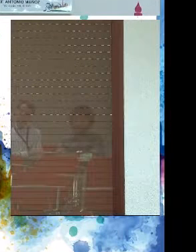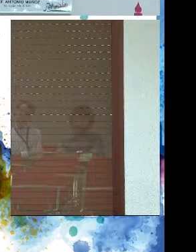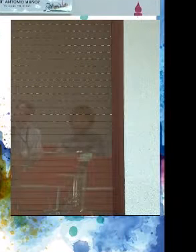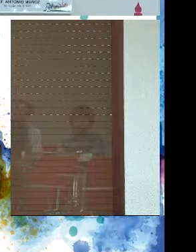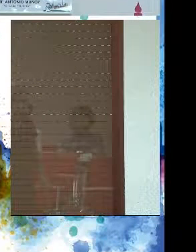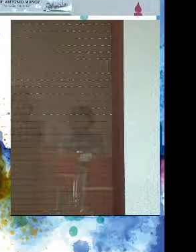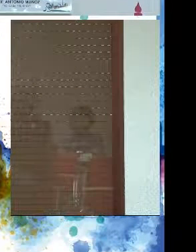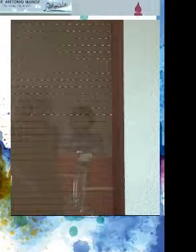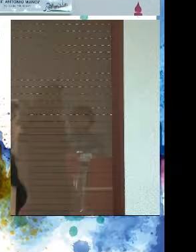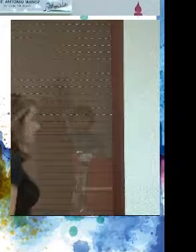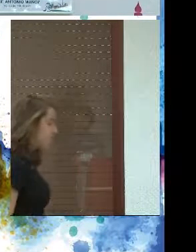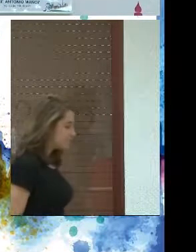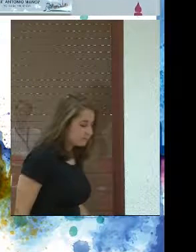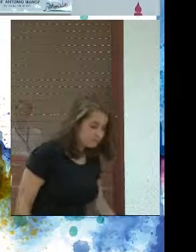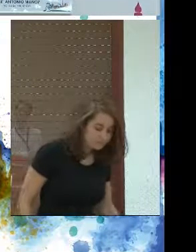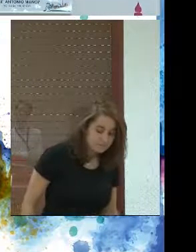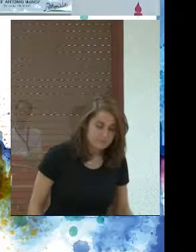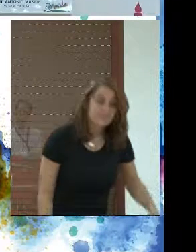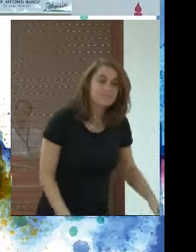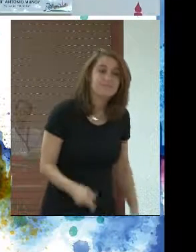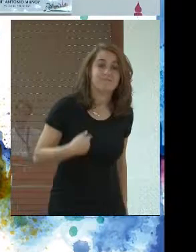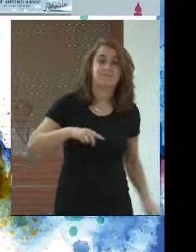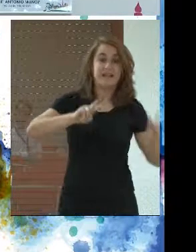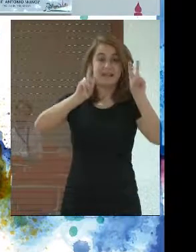individuals. Same thing with